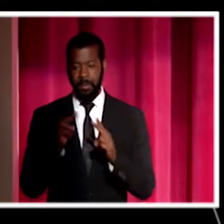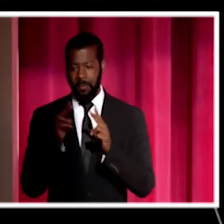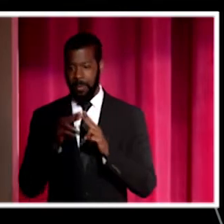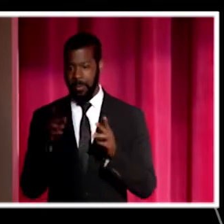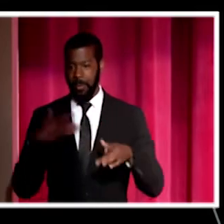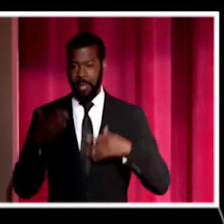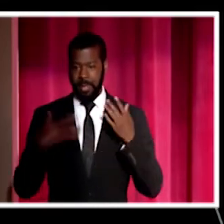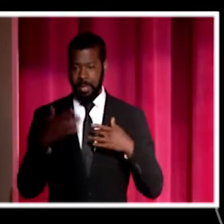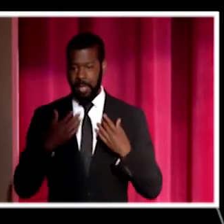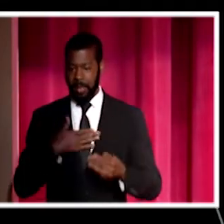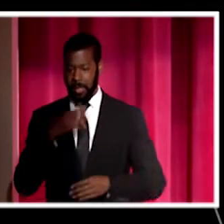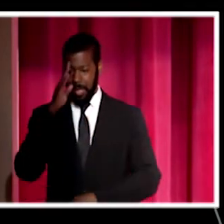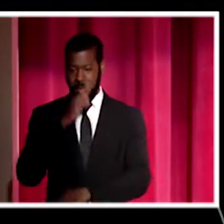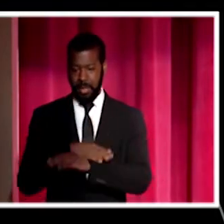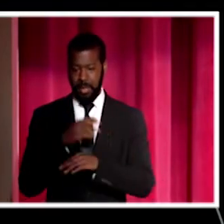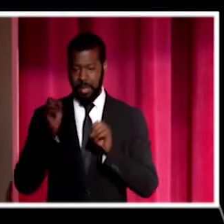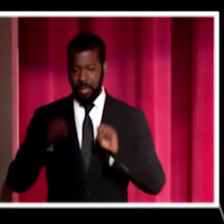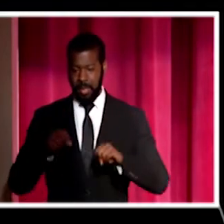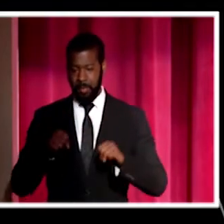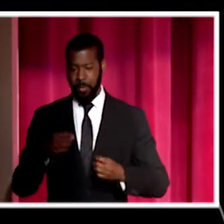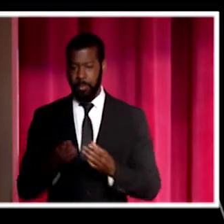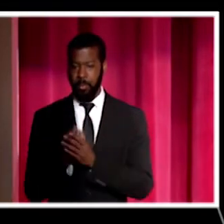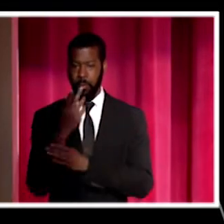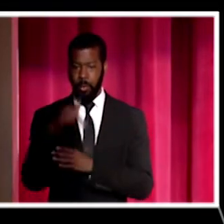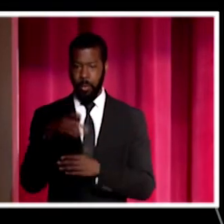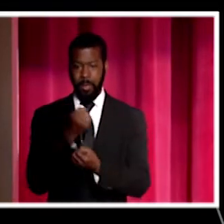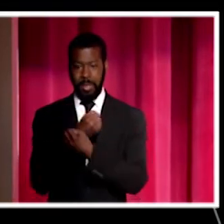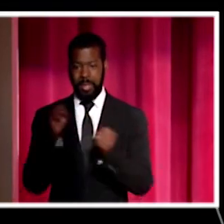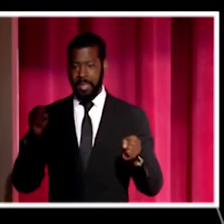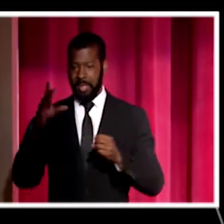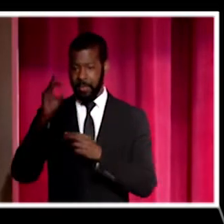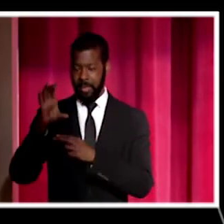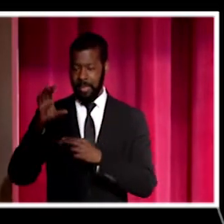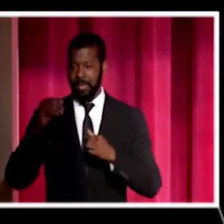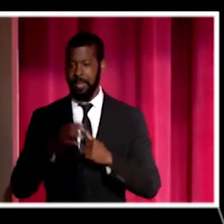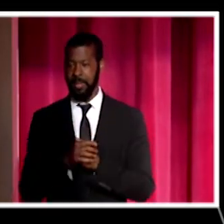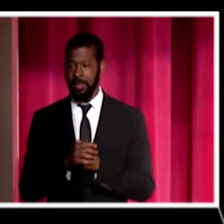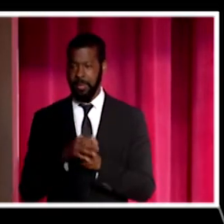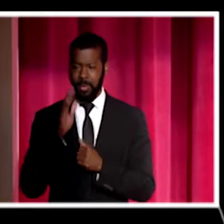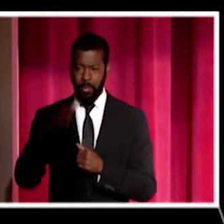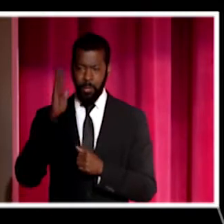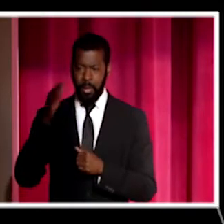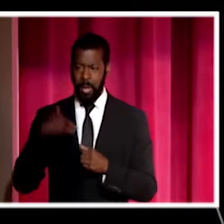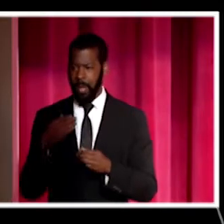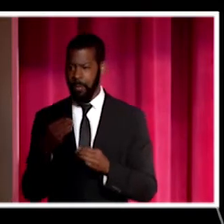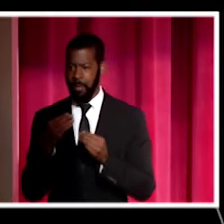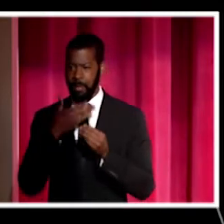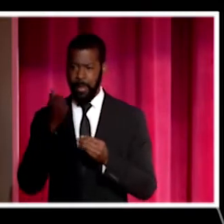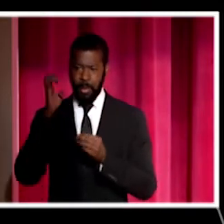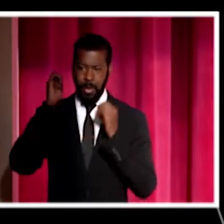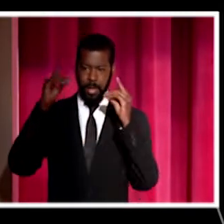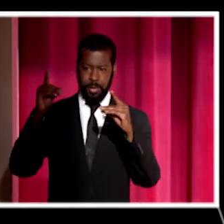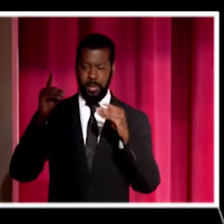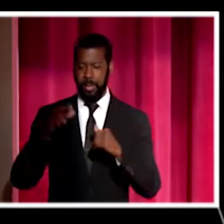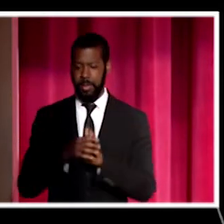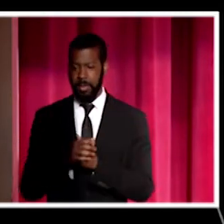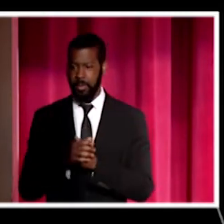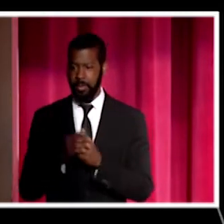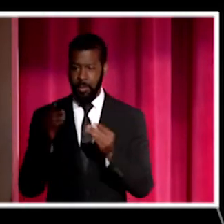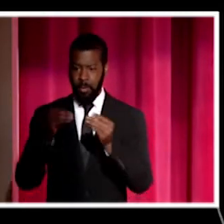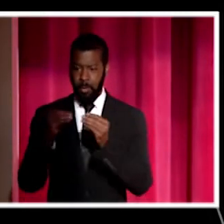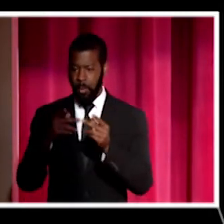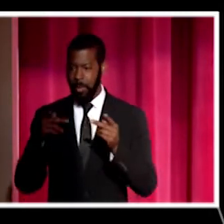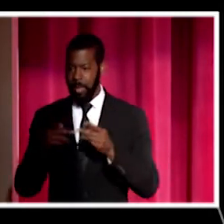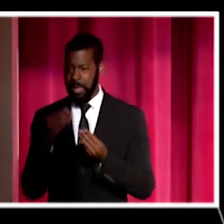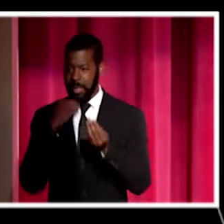excited that Cooper is going to be able to grow up in a safer Washington. He'll have a better education, more places to